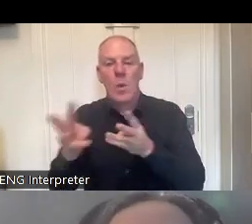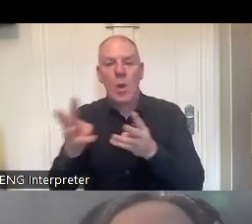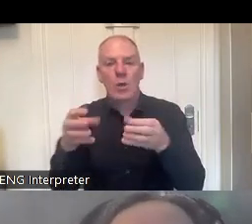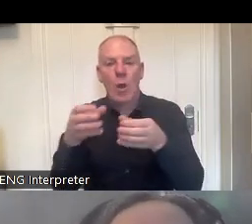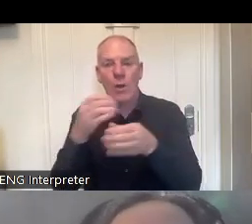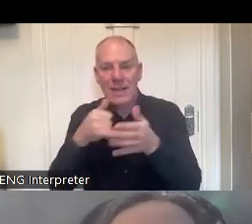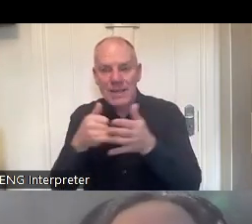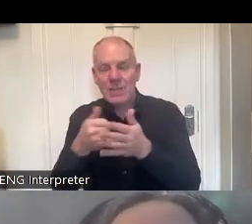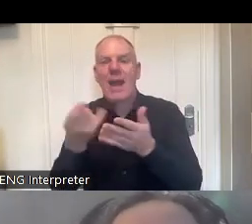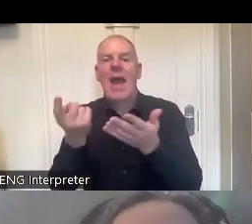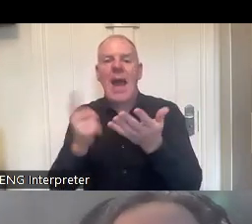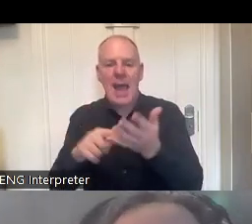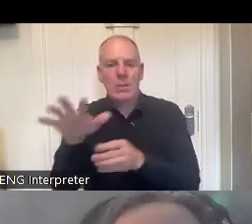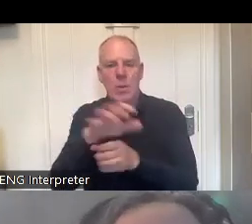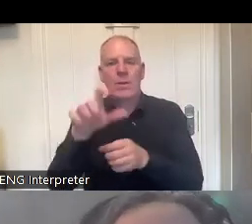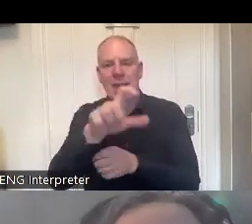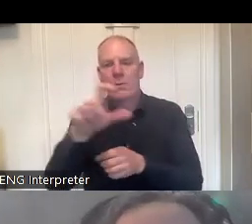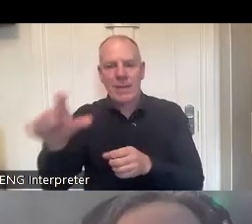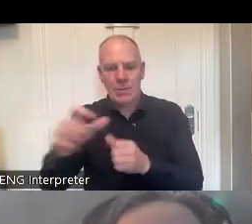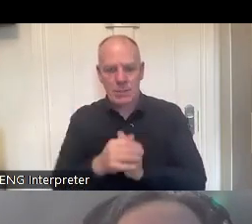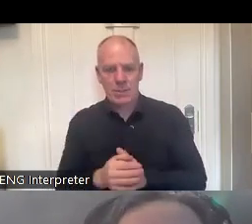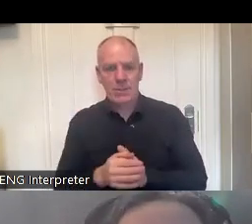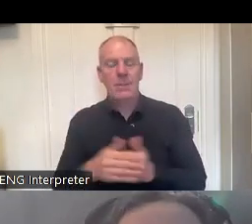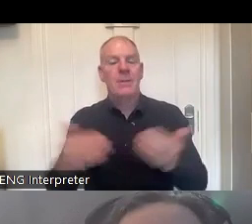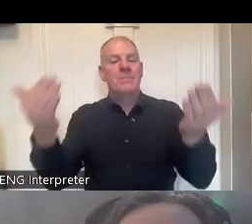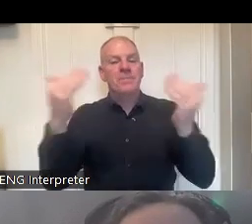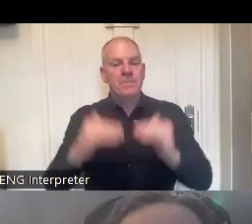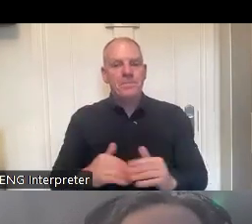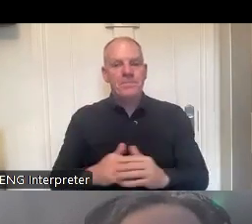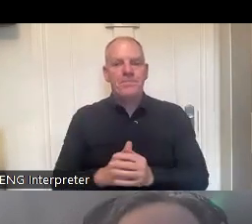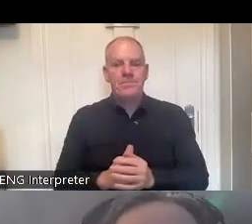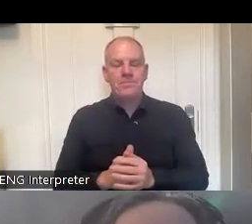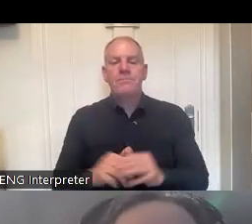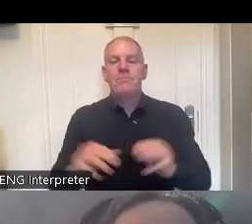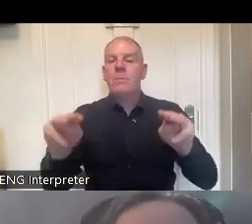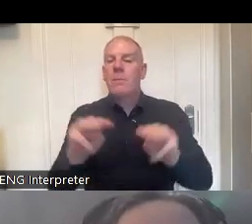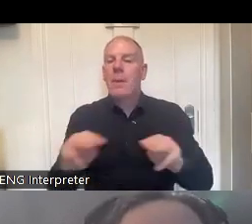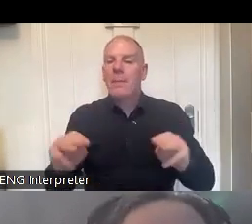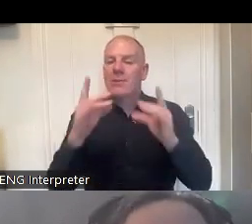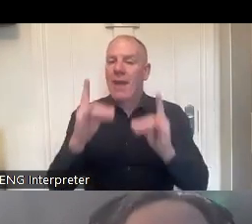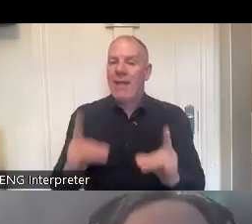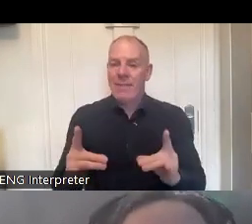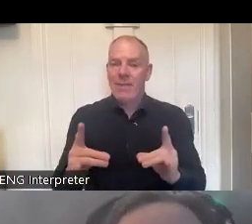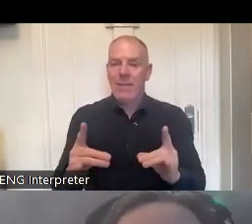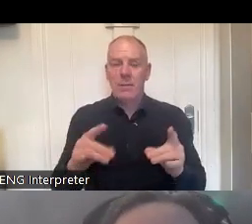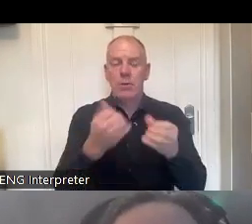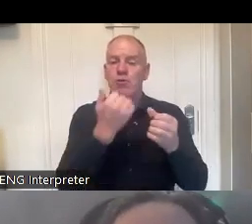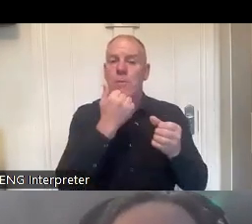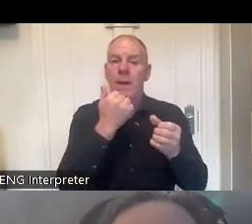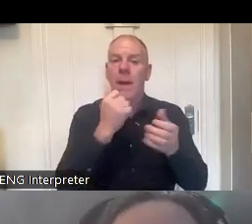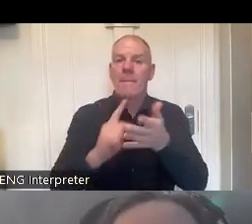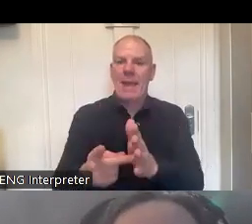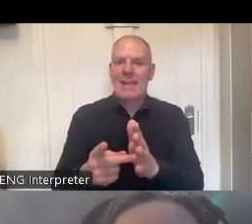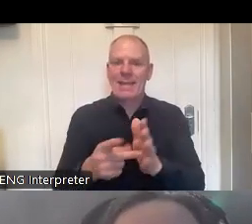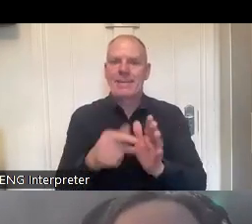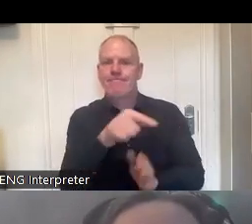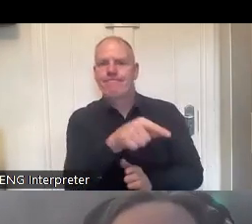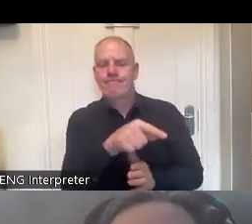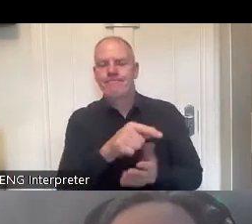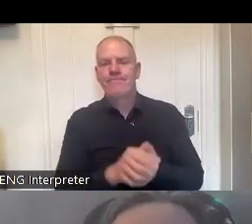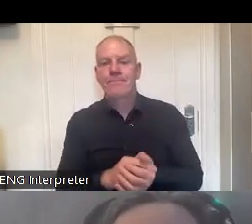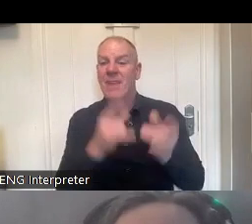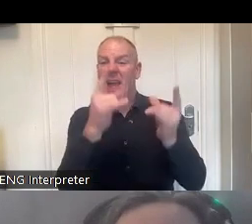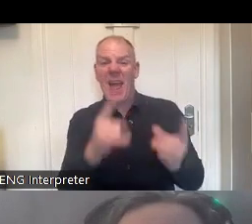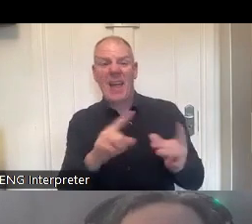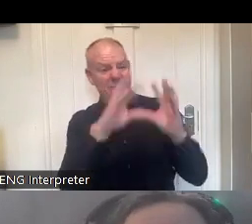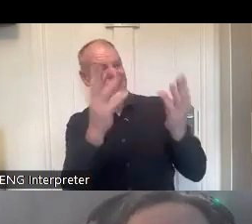So that said, I'm going to go on to population health and population-based planning. So health itself,